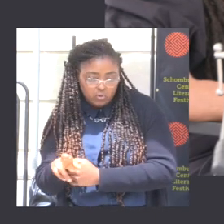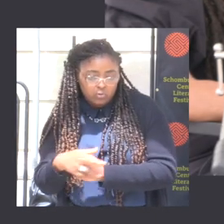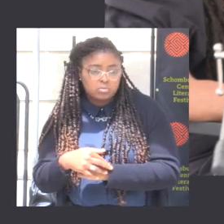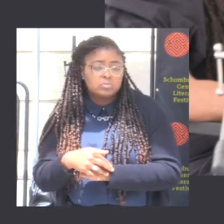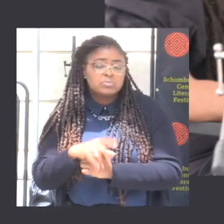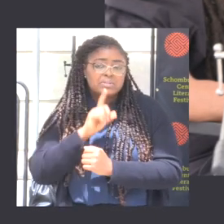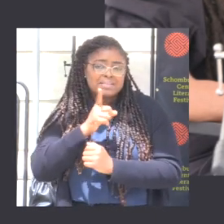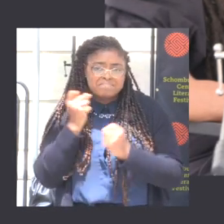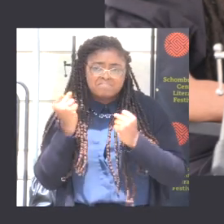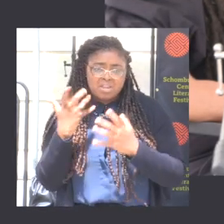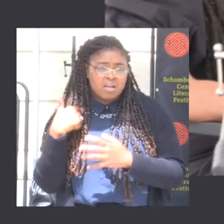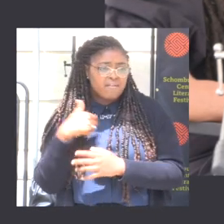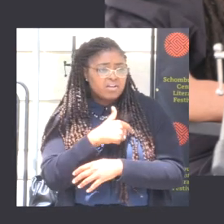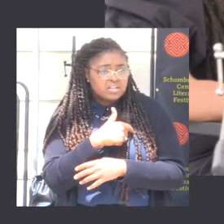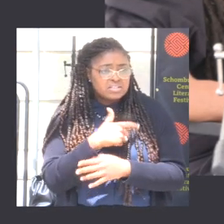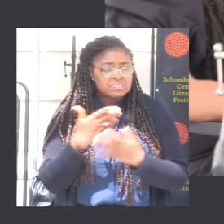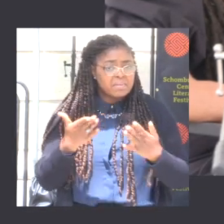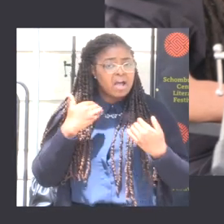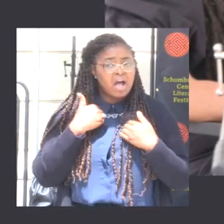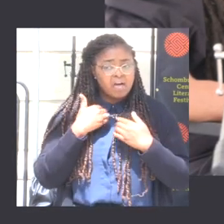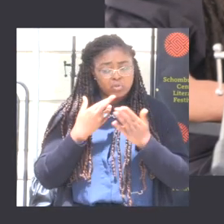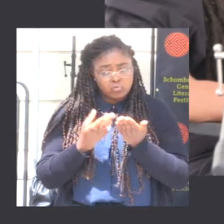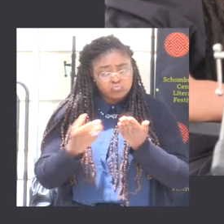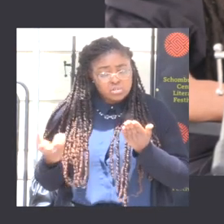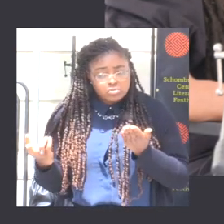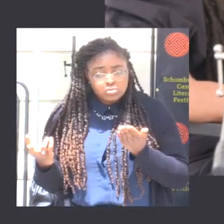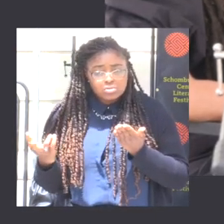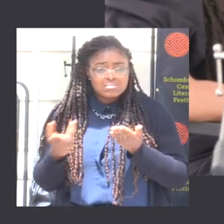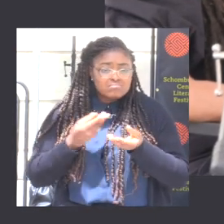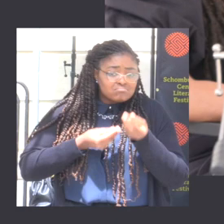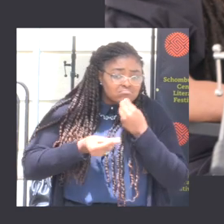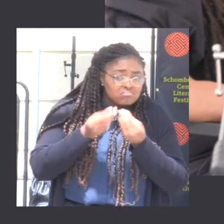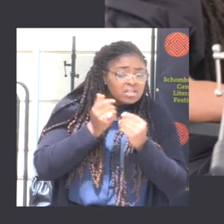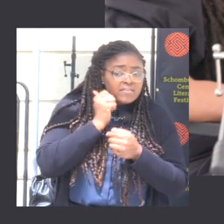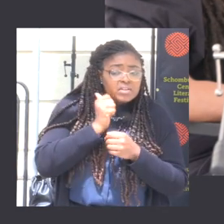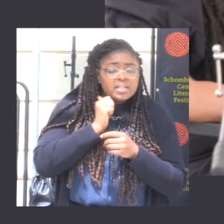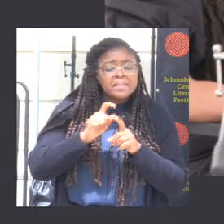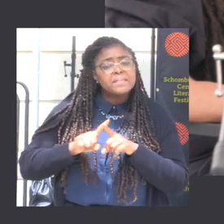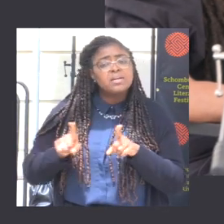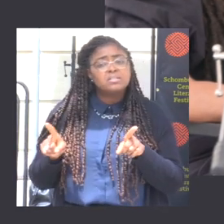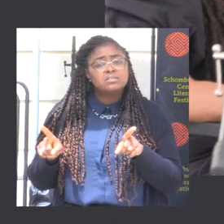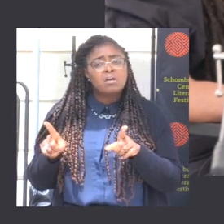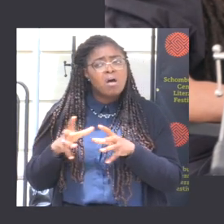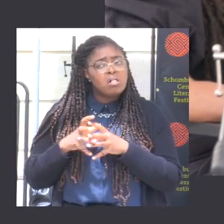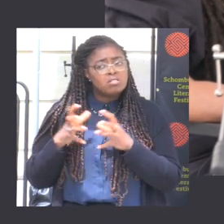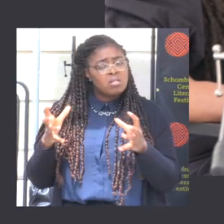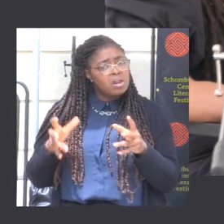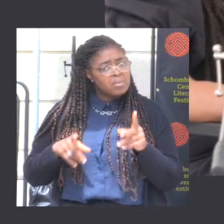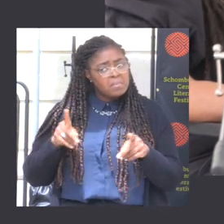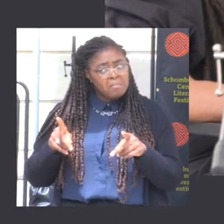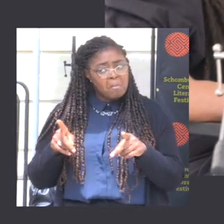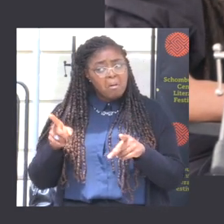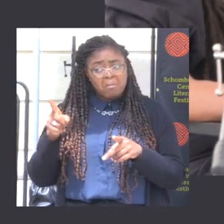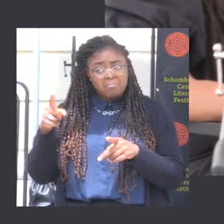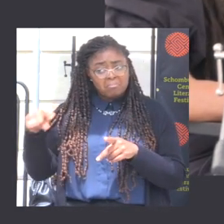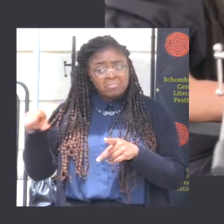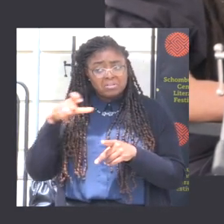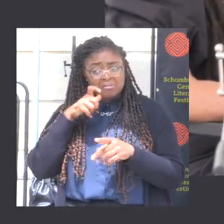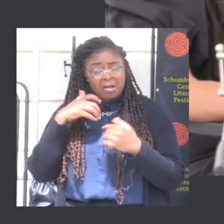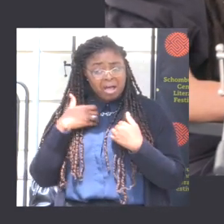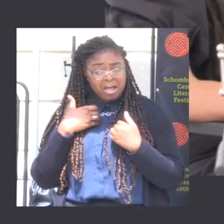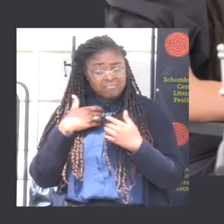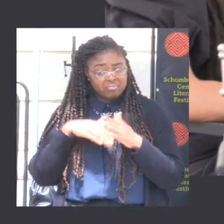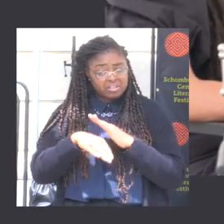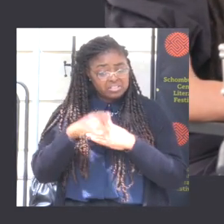of us might have the resources to, you know, eat every day. But a lot of people, not only do they not have access to organic